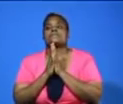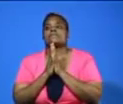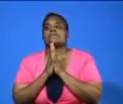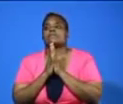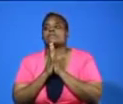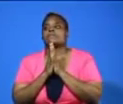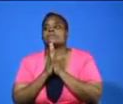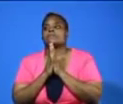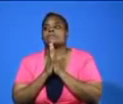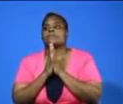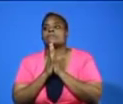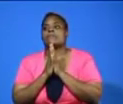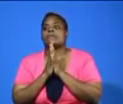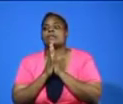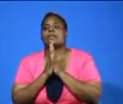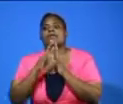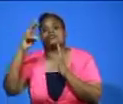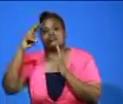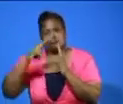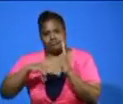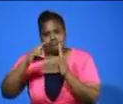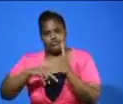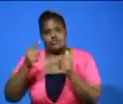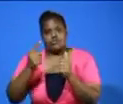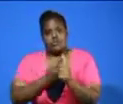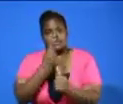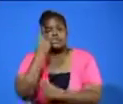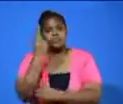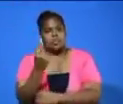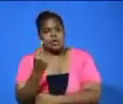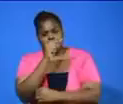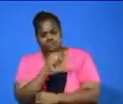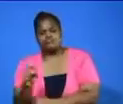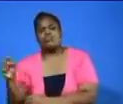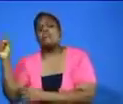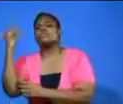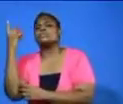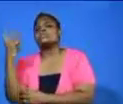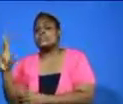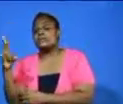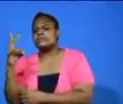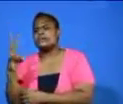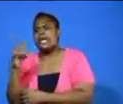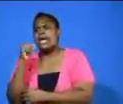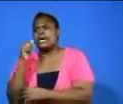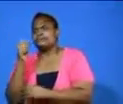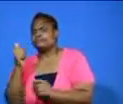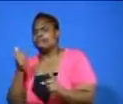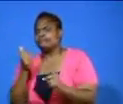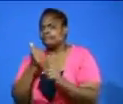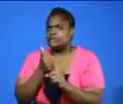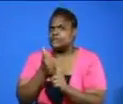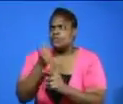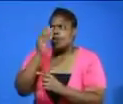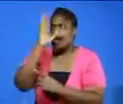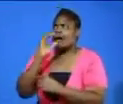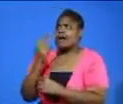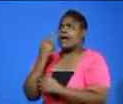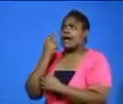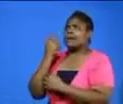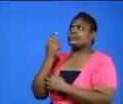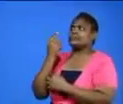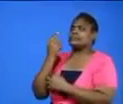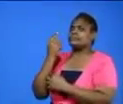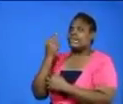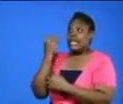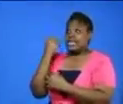You read 1 Kings 1 through 17 and you will never bump into anything where Elijah said, God,